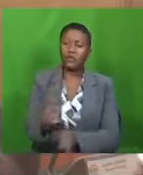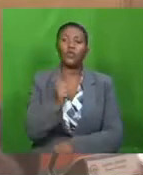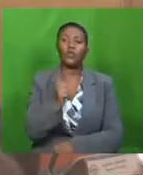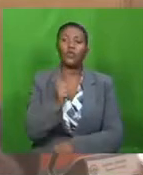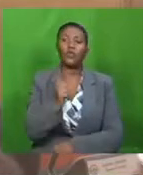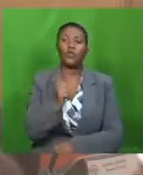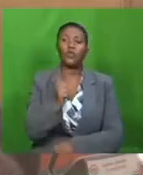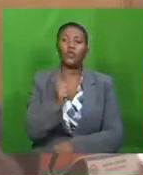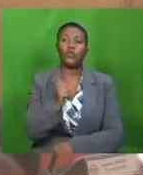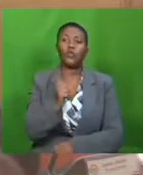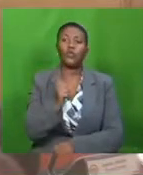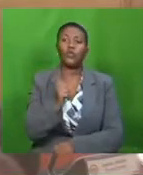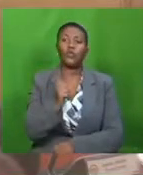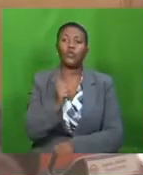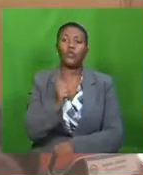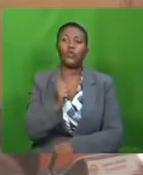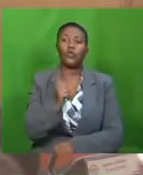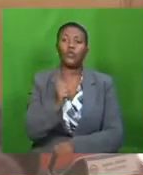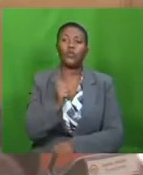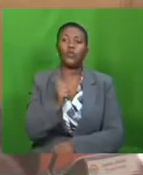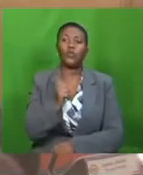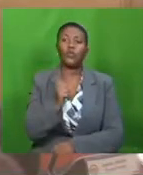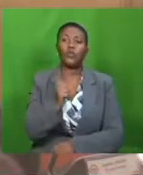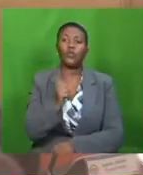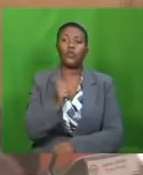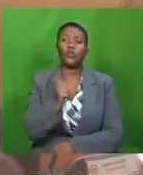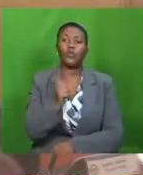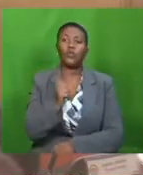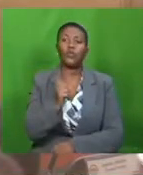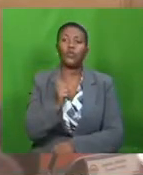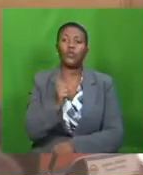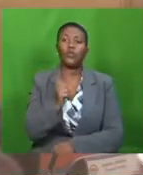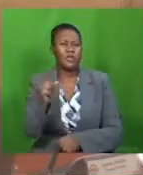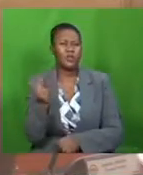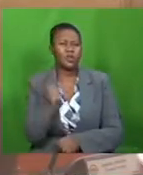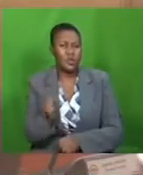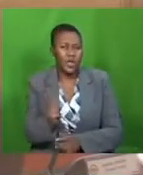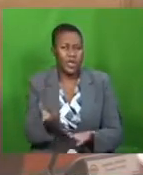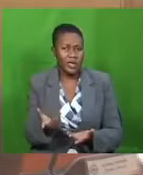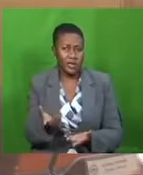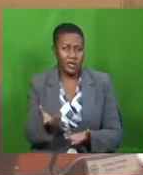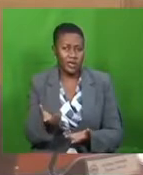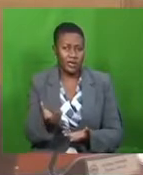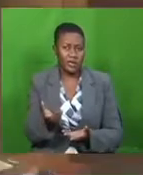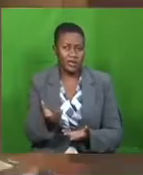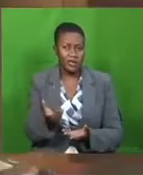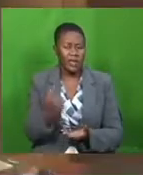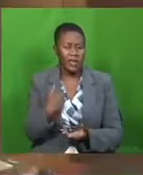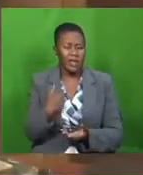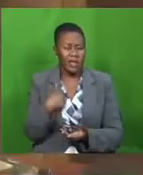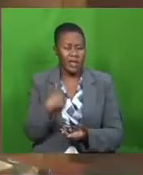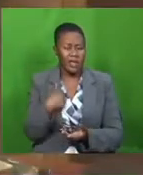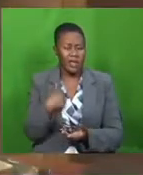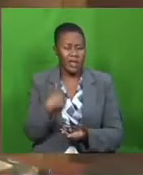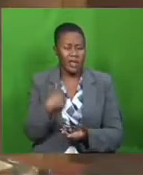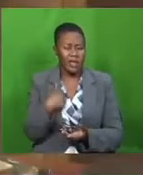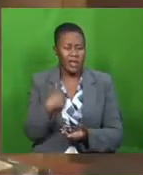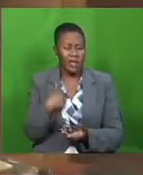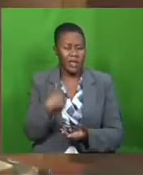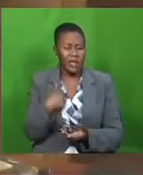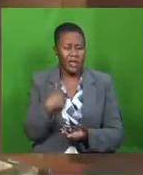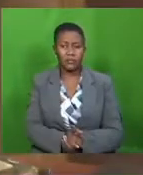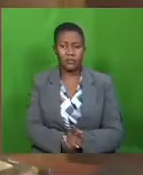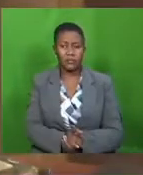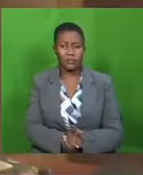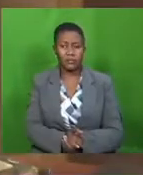se enya me pe ne chance dia e be ya adwuma ne yie ama international community fo ne nyina obi ya hwa dia dis coffee